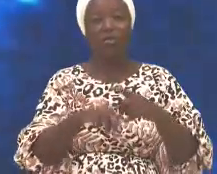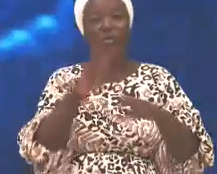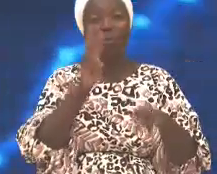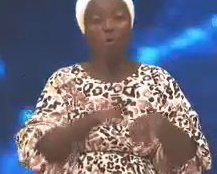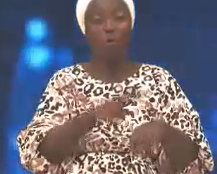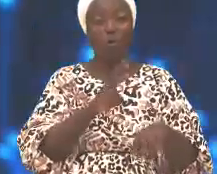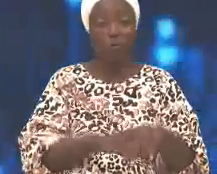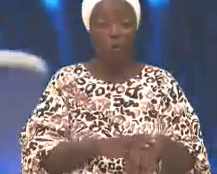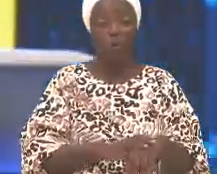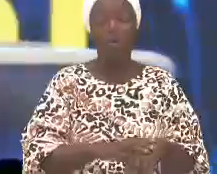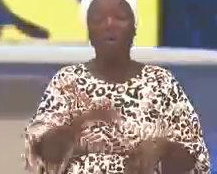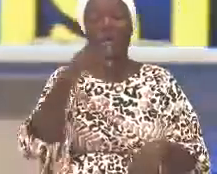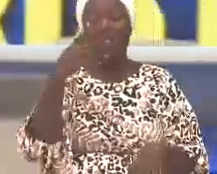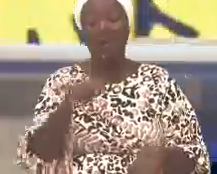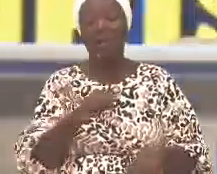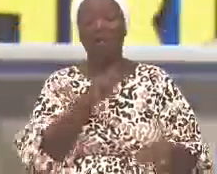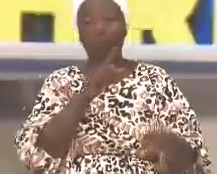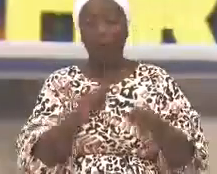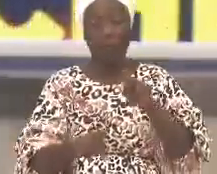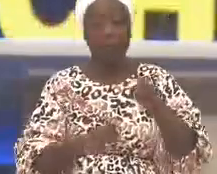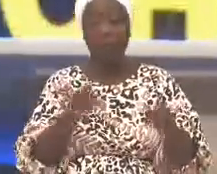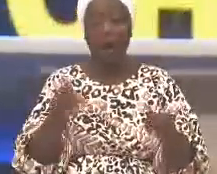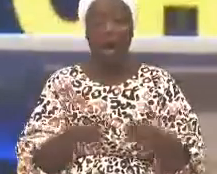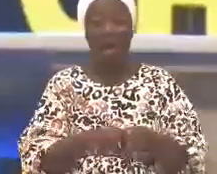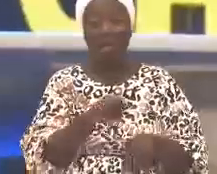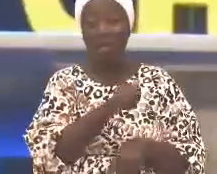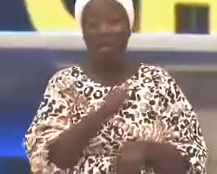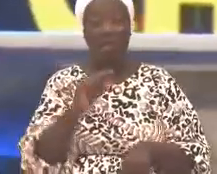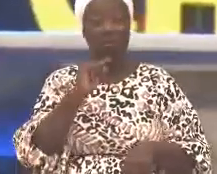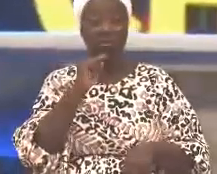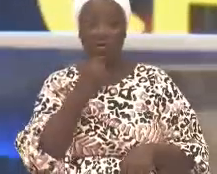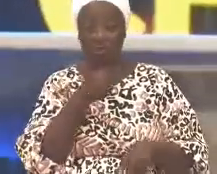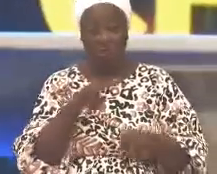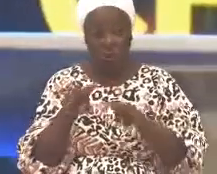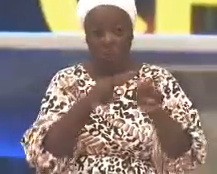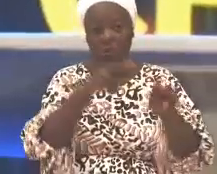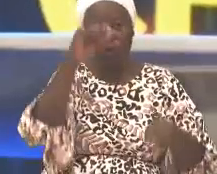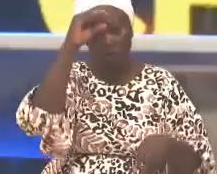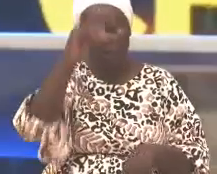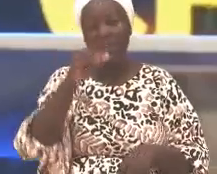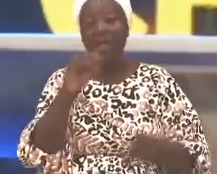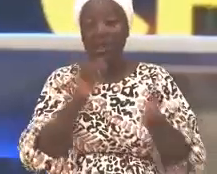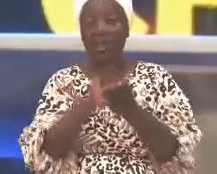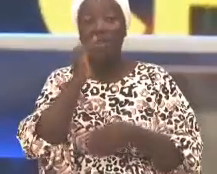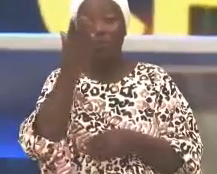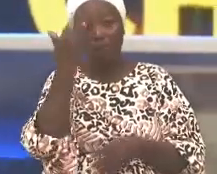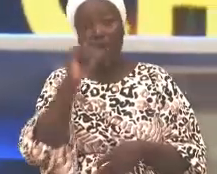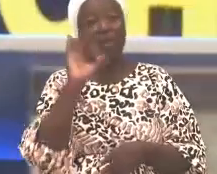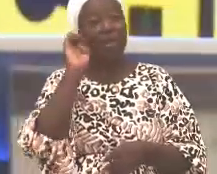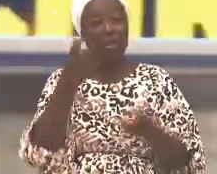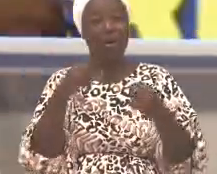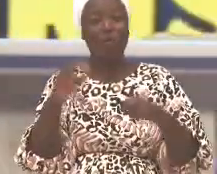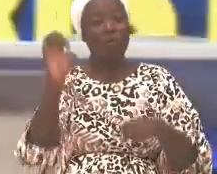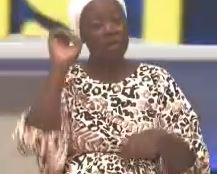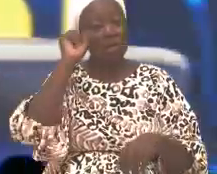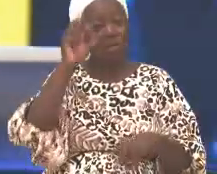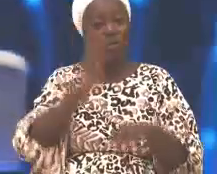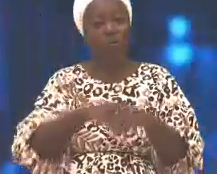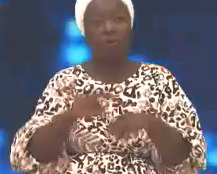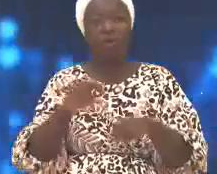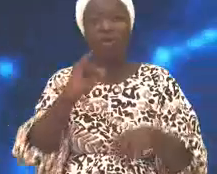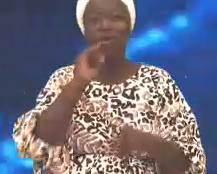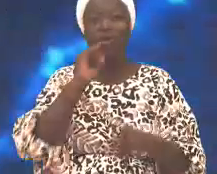an earnest watchman. That's why he comes. His warning is to say, this is